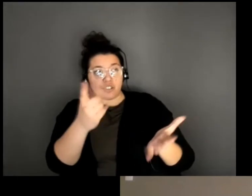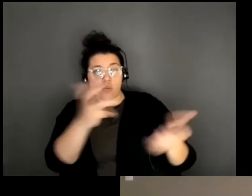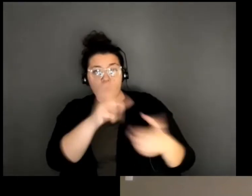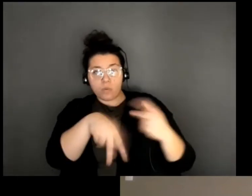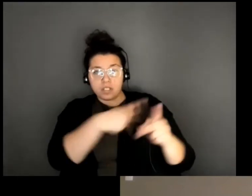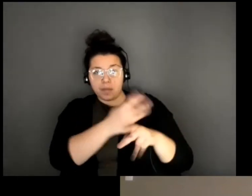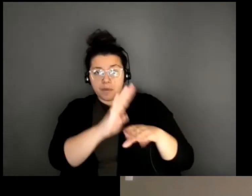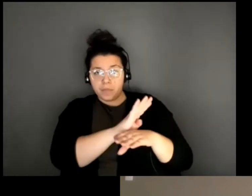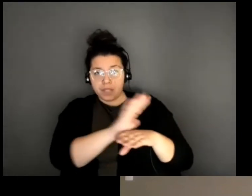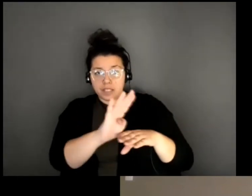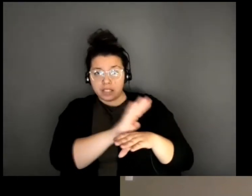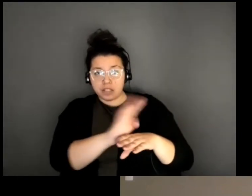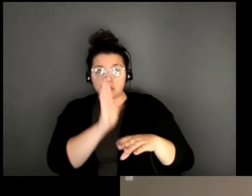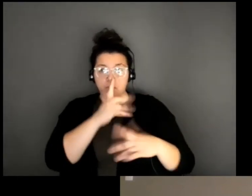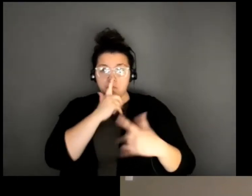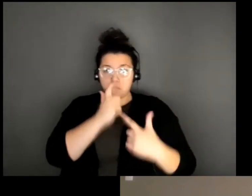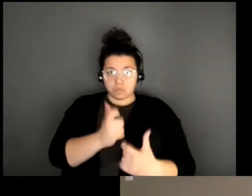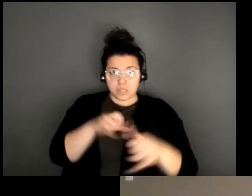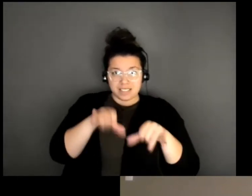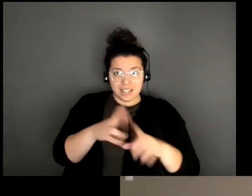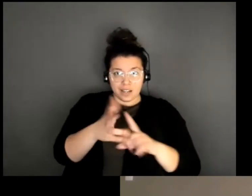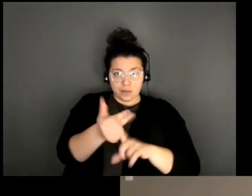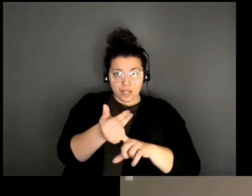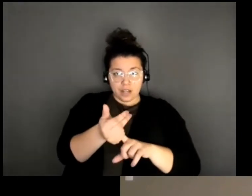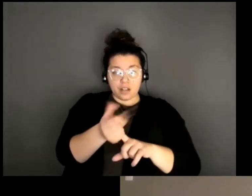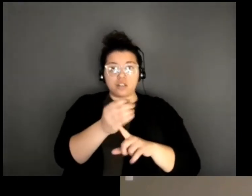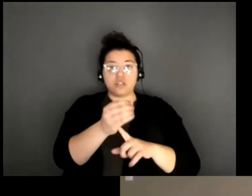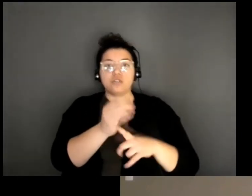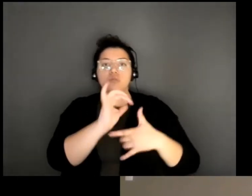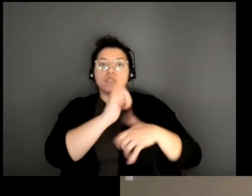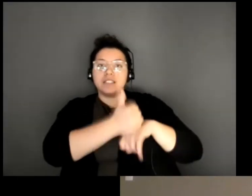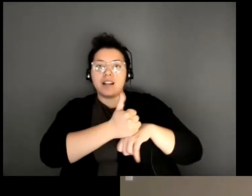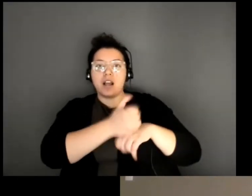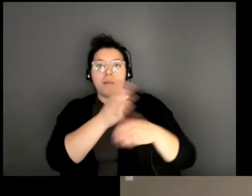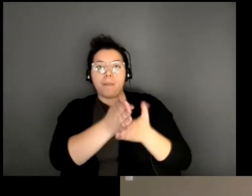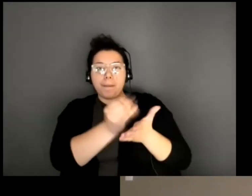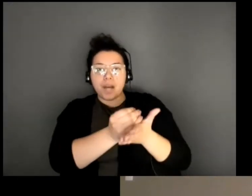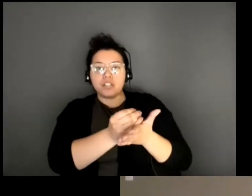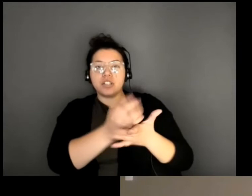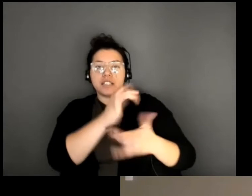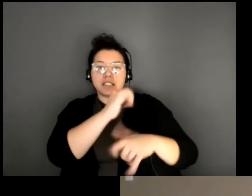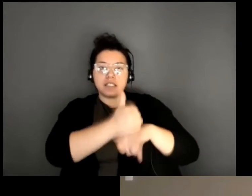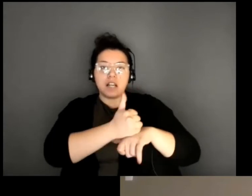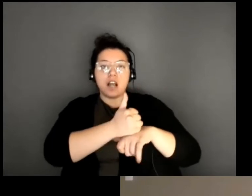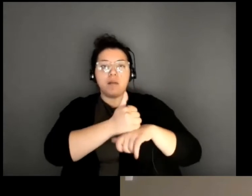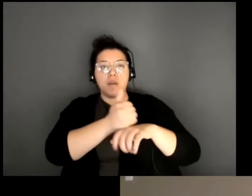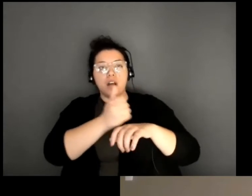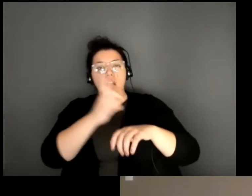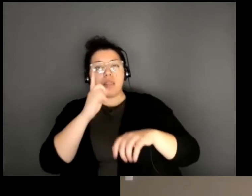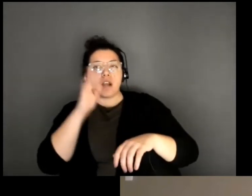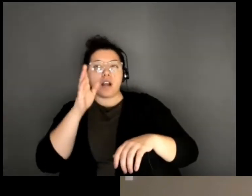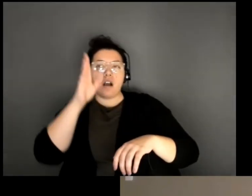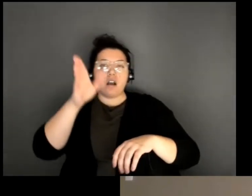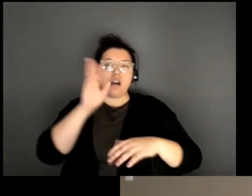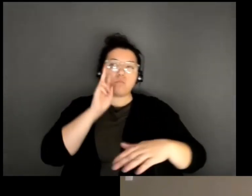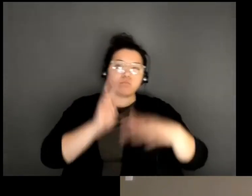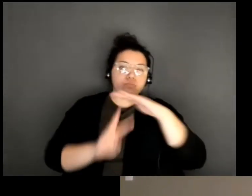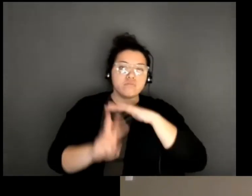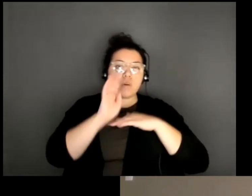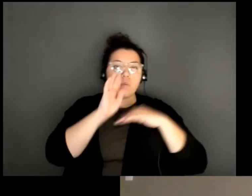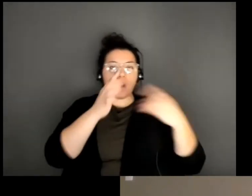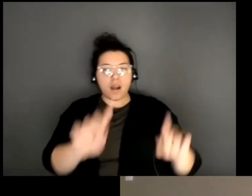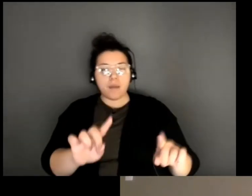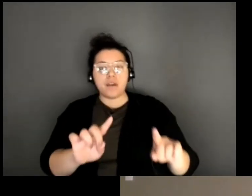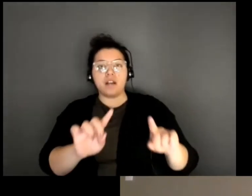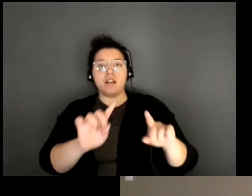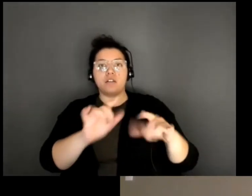then kind of taking that information, preparing a budget and a forecast against it, to then work with our finance and operations partners to determine